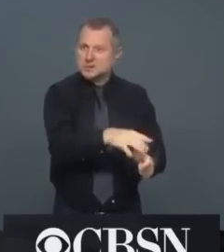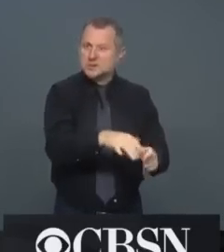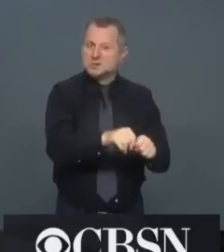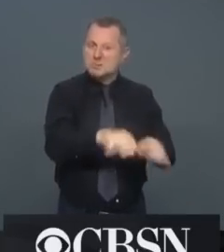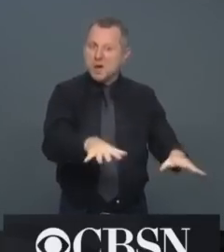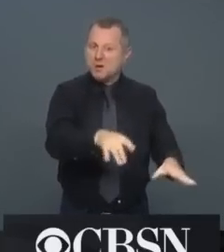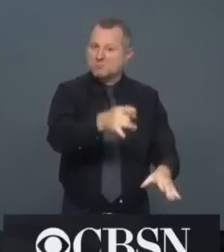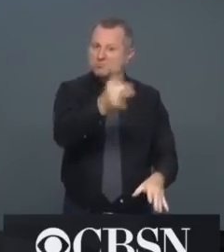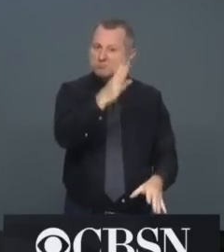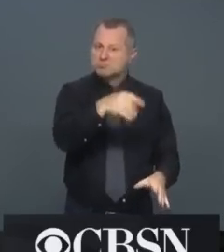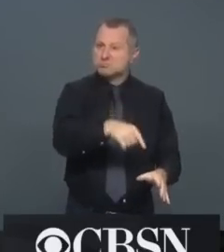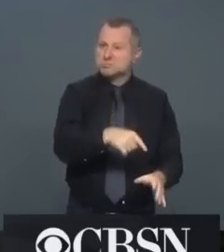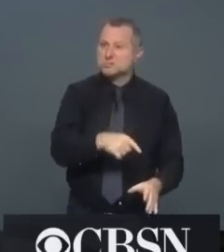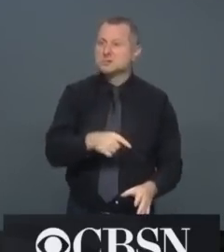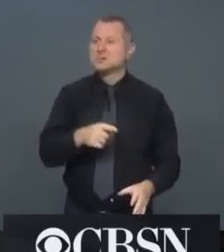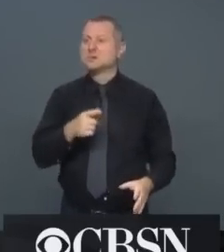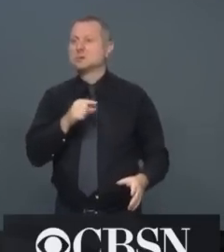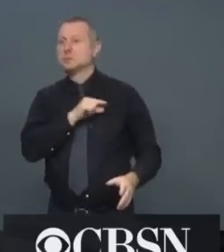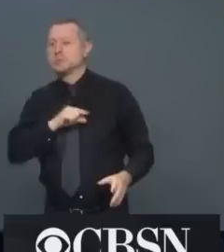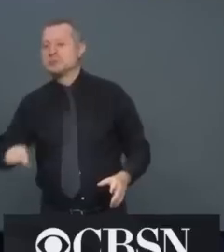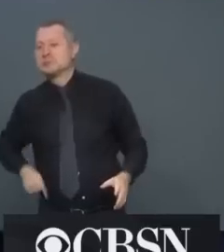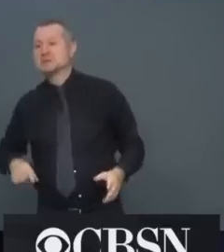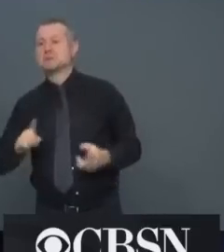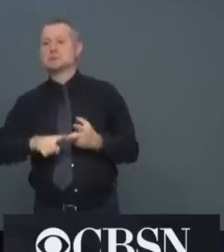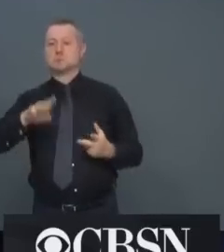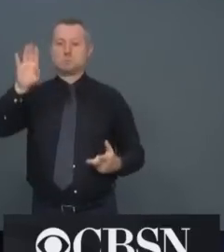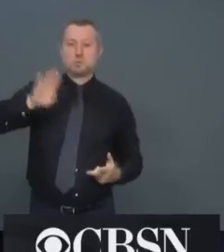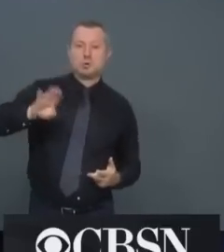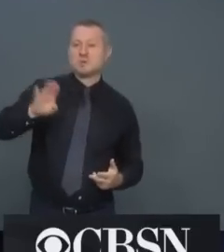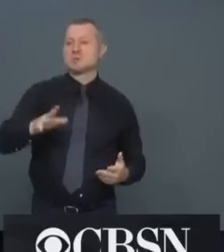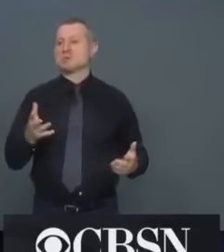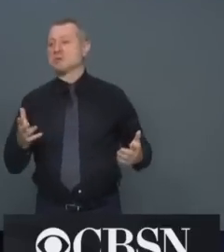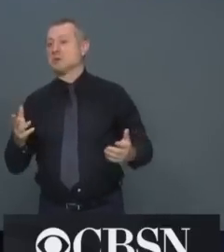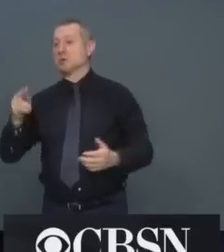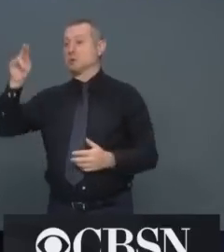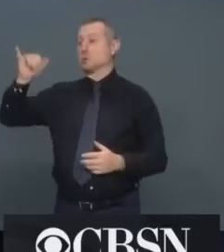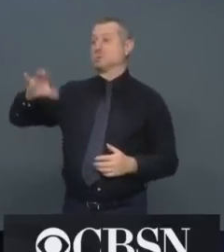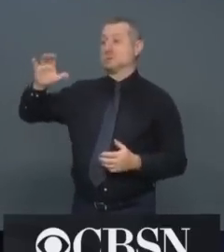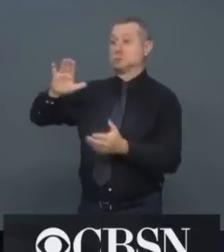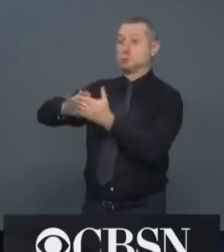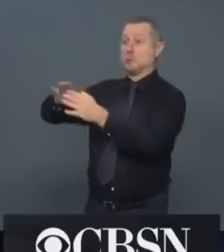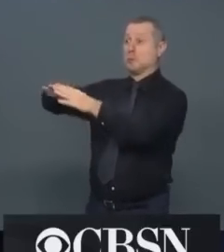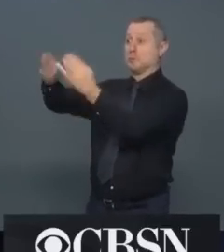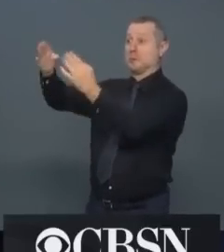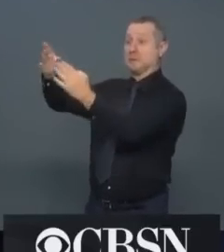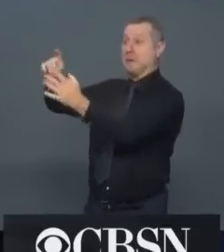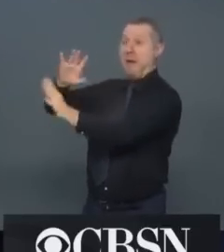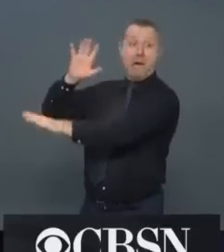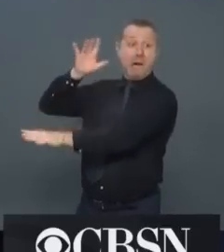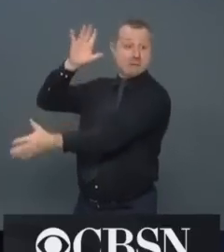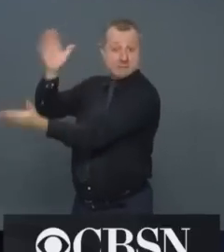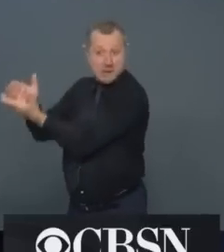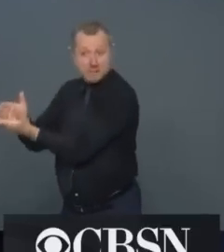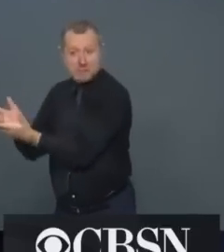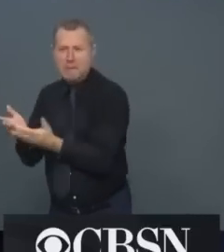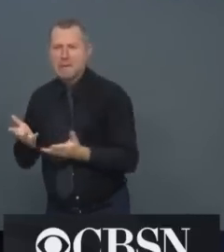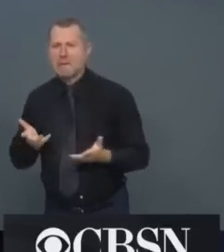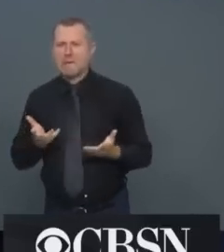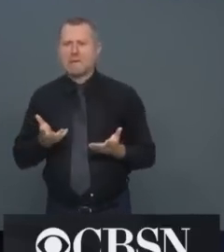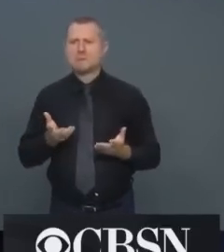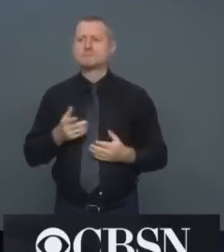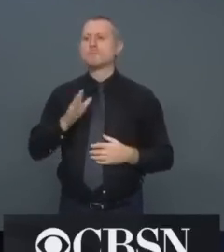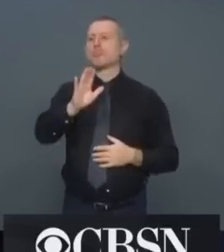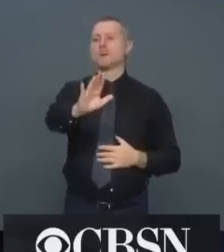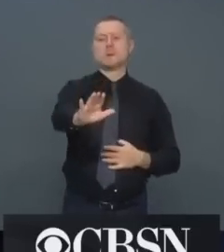should imperil the opening of New York City schools next week? You have two separate issues,